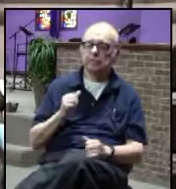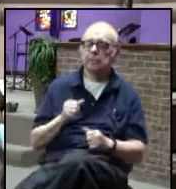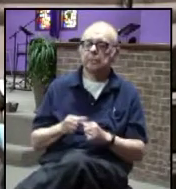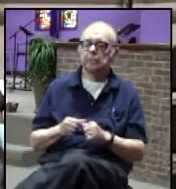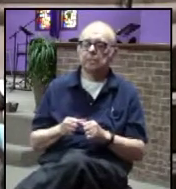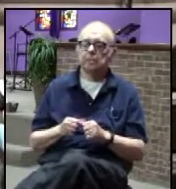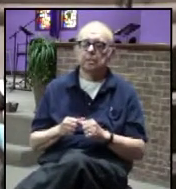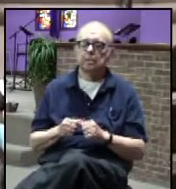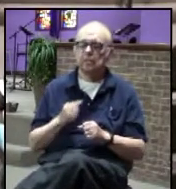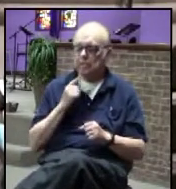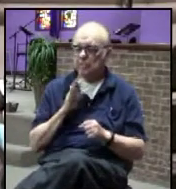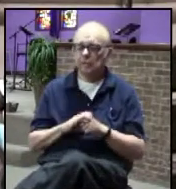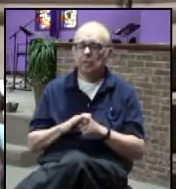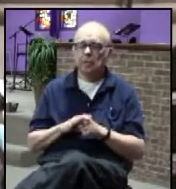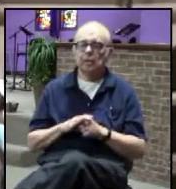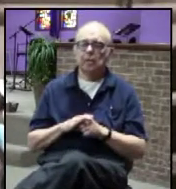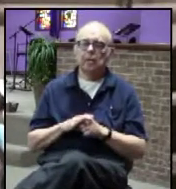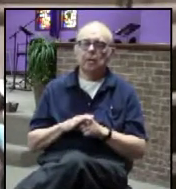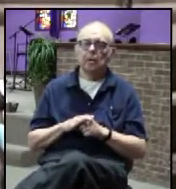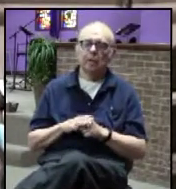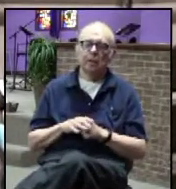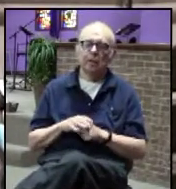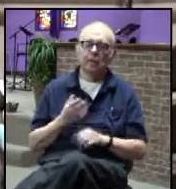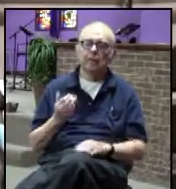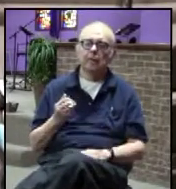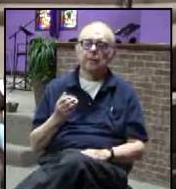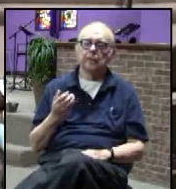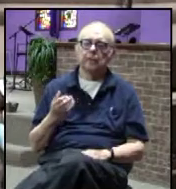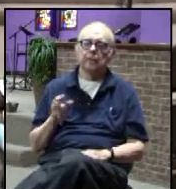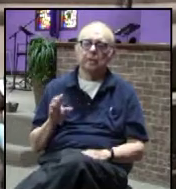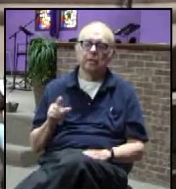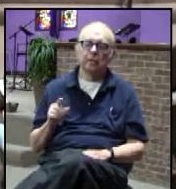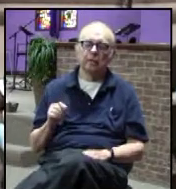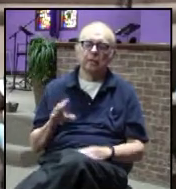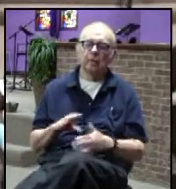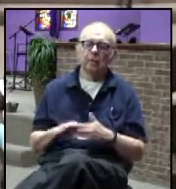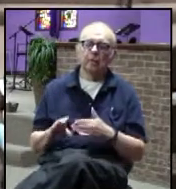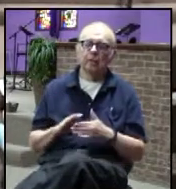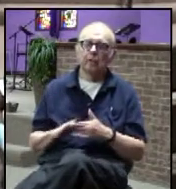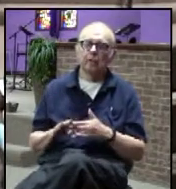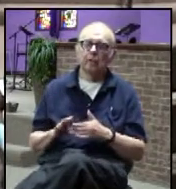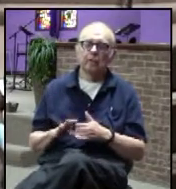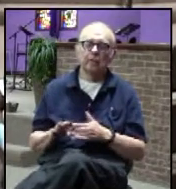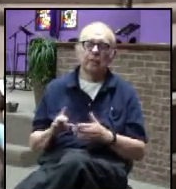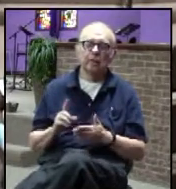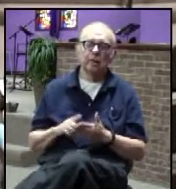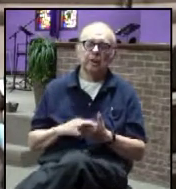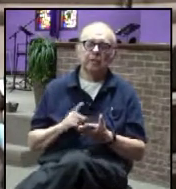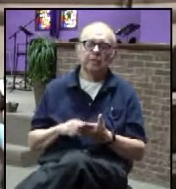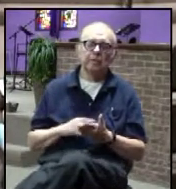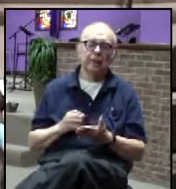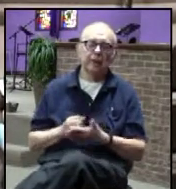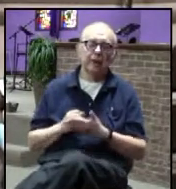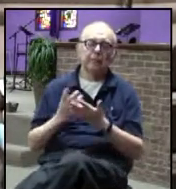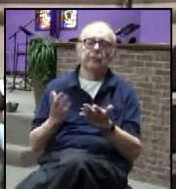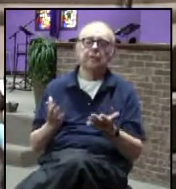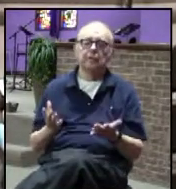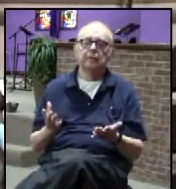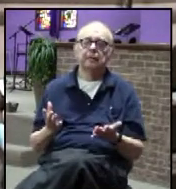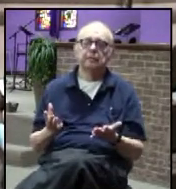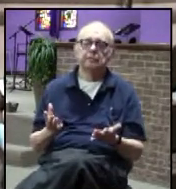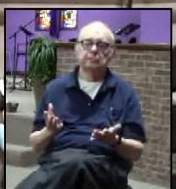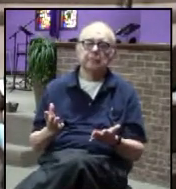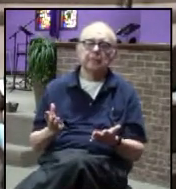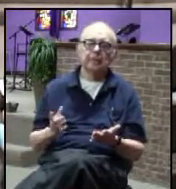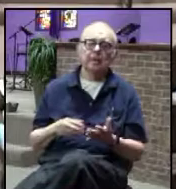that I get stuff that generally would cost $15 to $20 for sometimes $1. Sometimes I get them for 10 cents. Sometimes I get them for